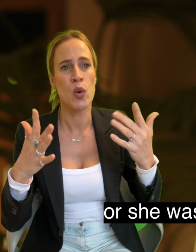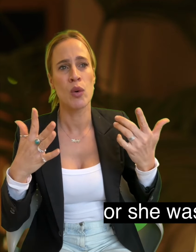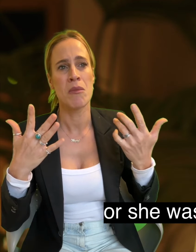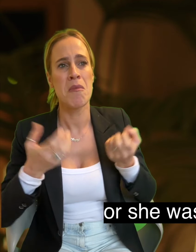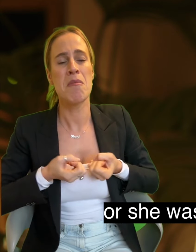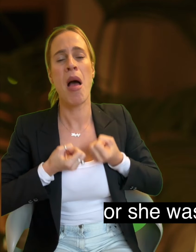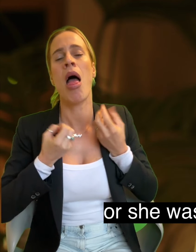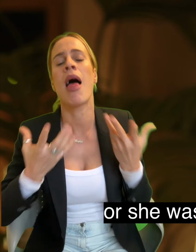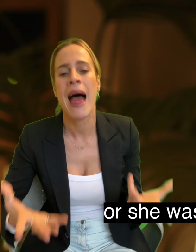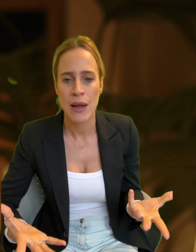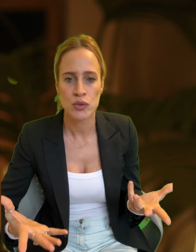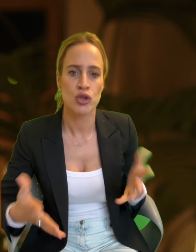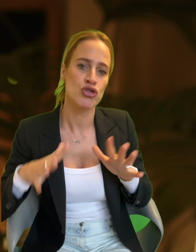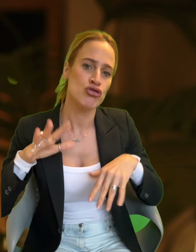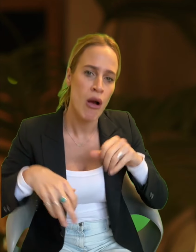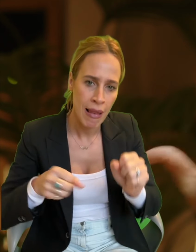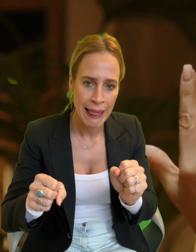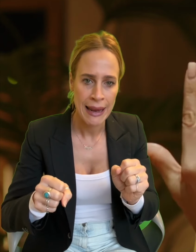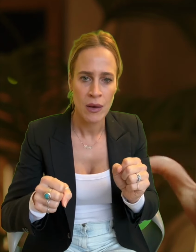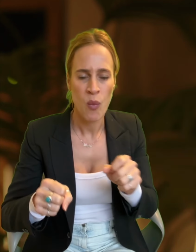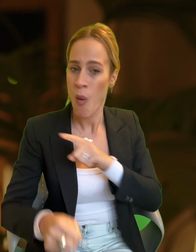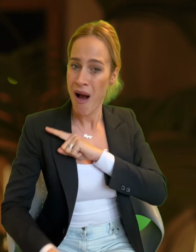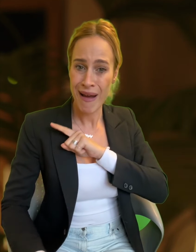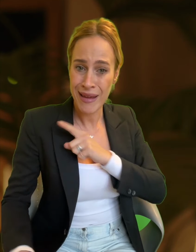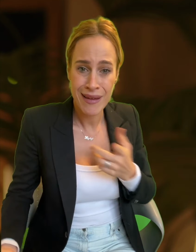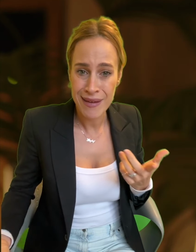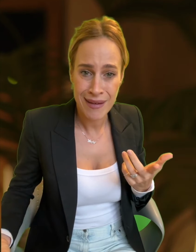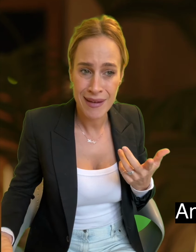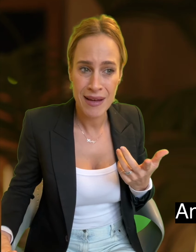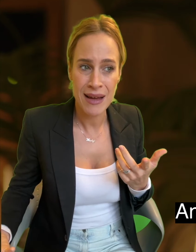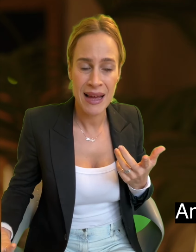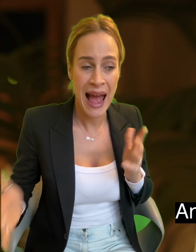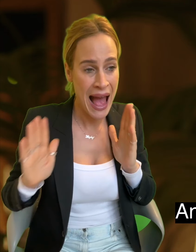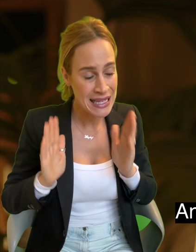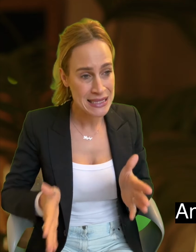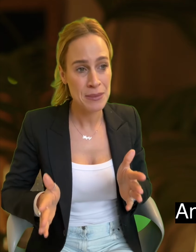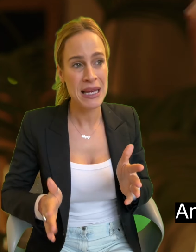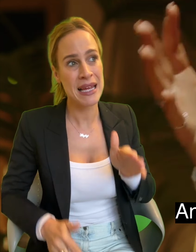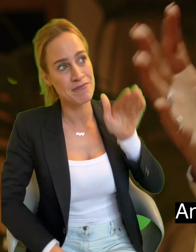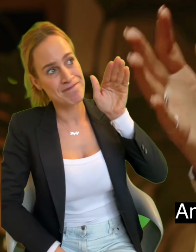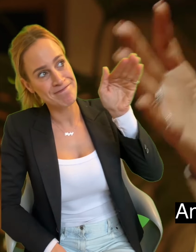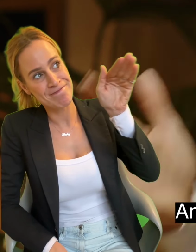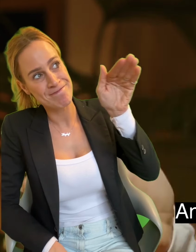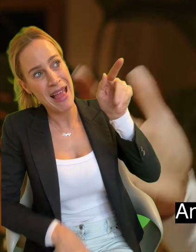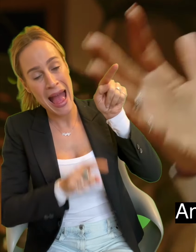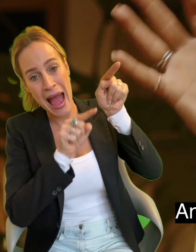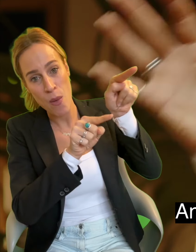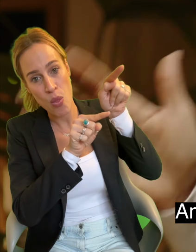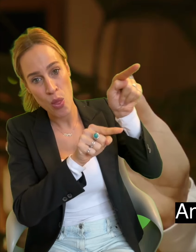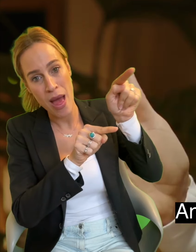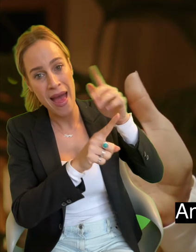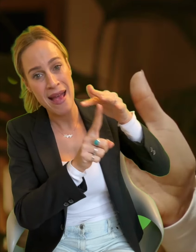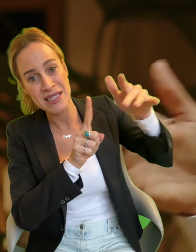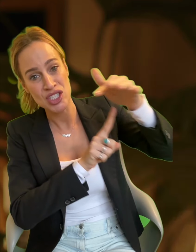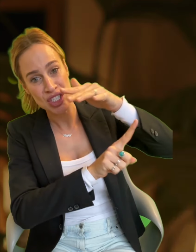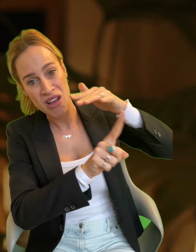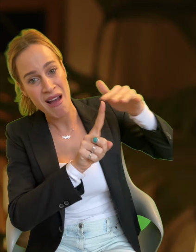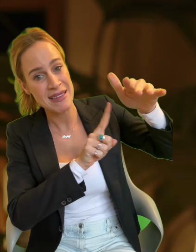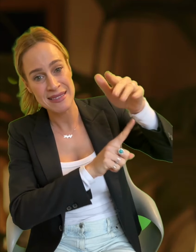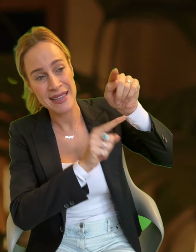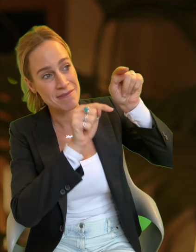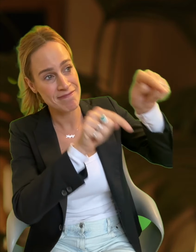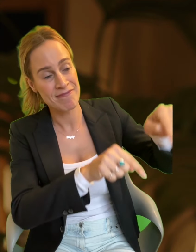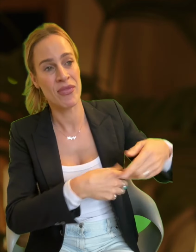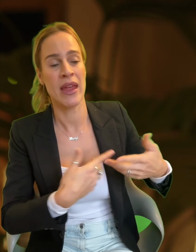burnt out and struggling. Why is this? And it has to be all the things that are happening externally. Yeah.